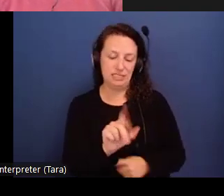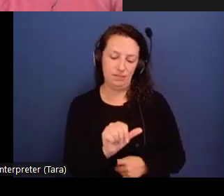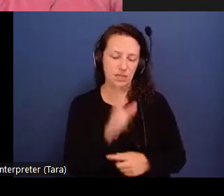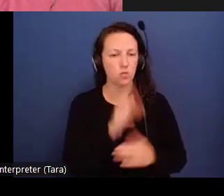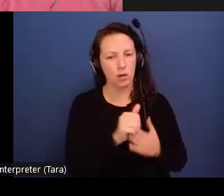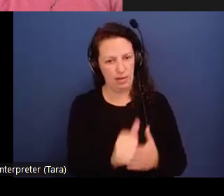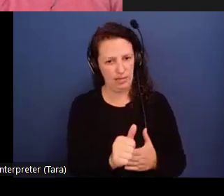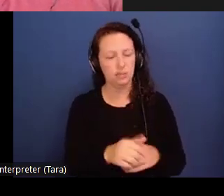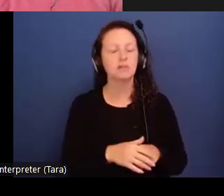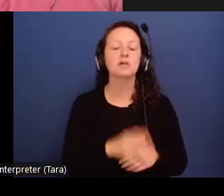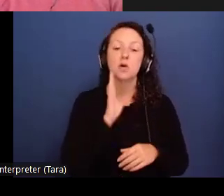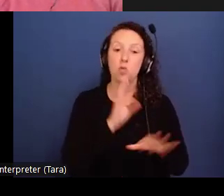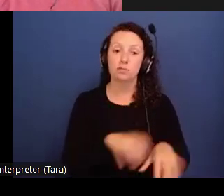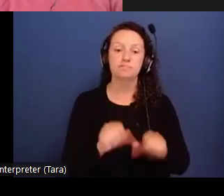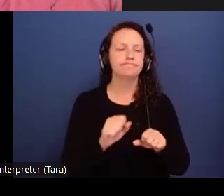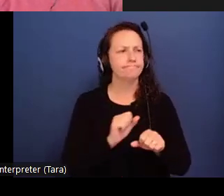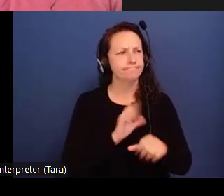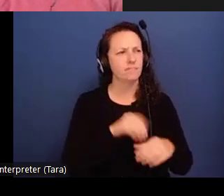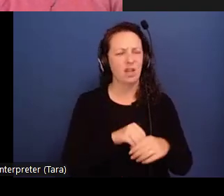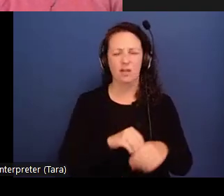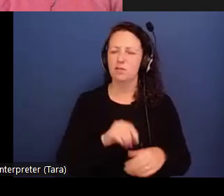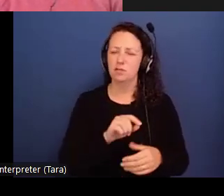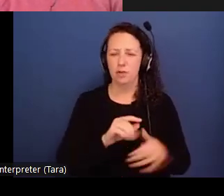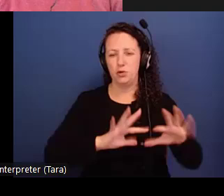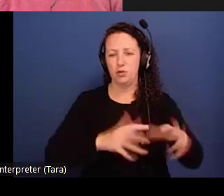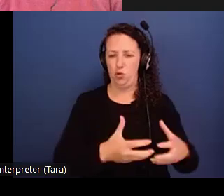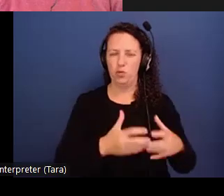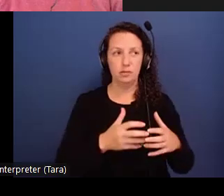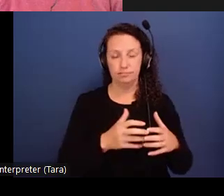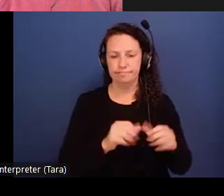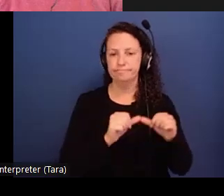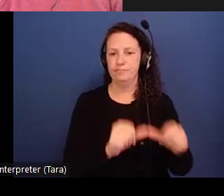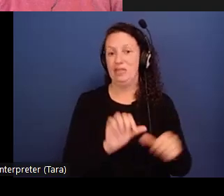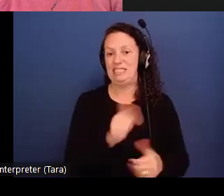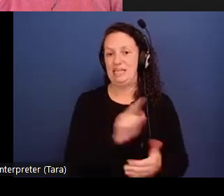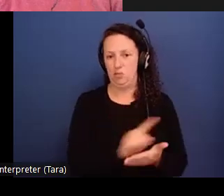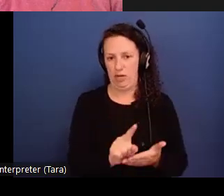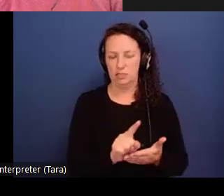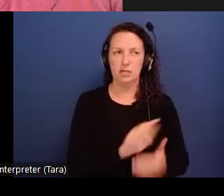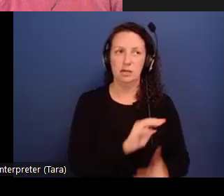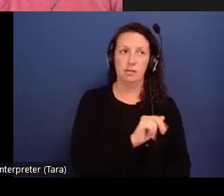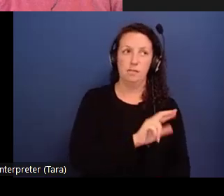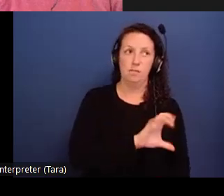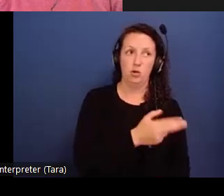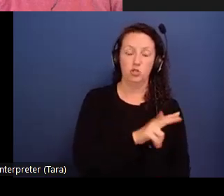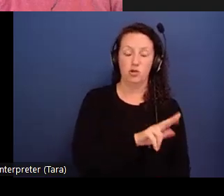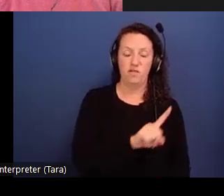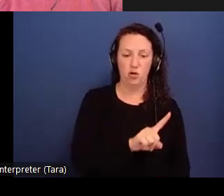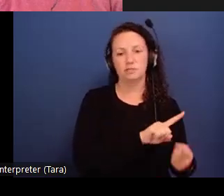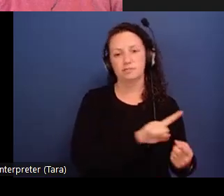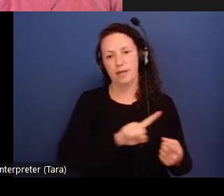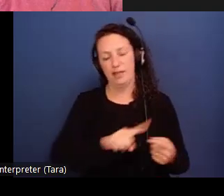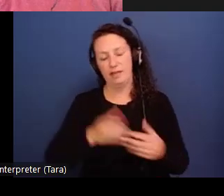over the 10-week cohort that starts on March 31st and finishes on June the 6th with a pitch